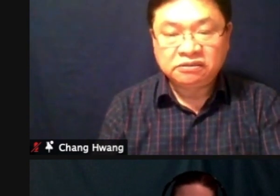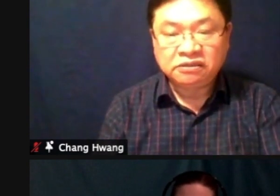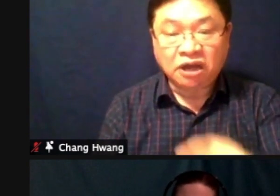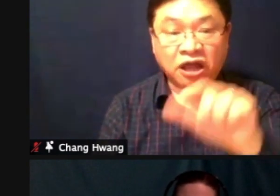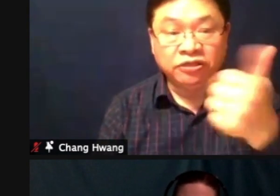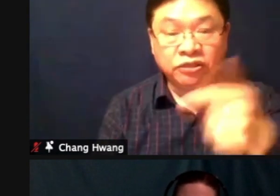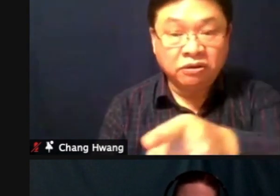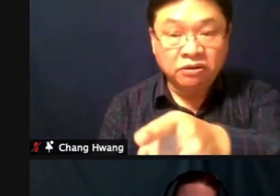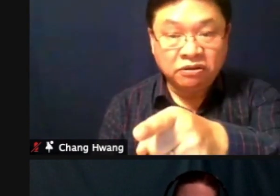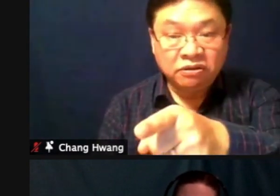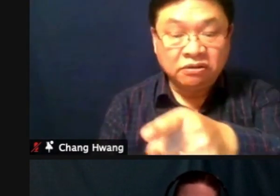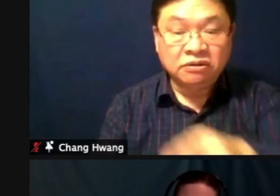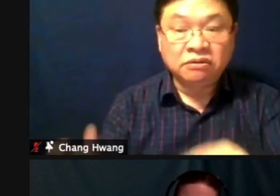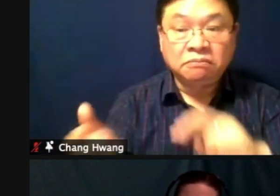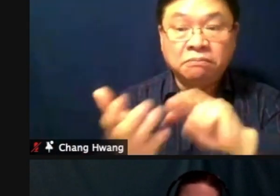kettle.